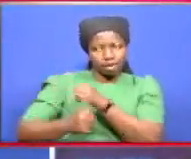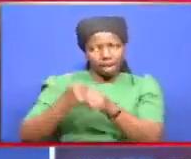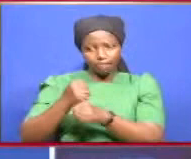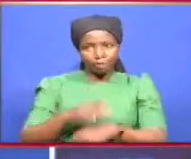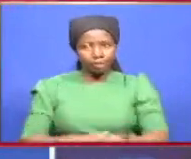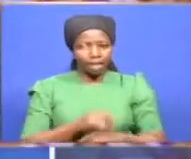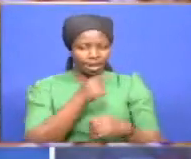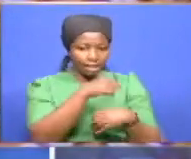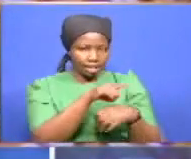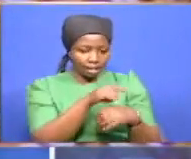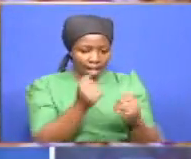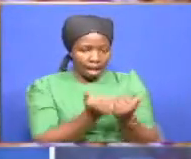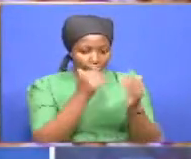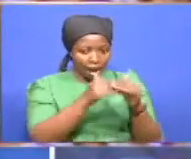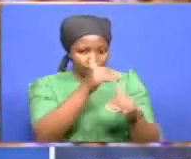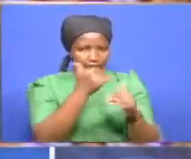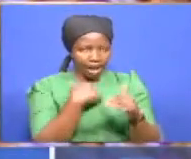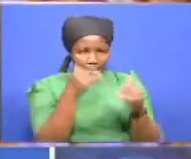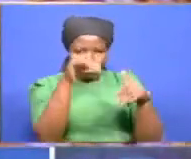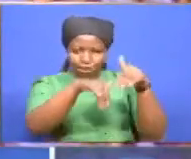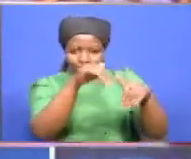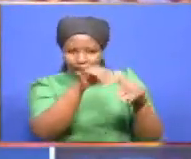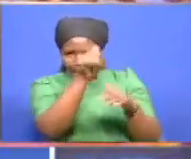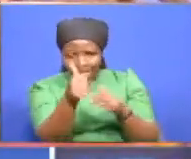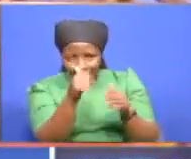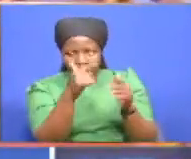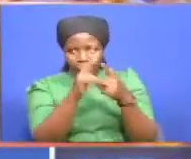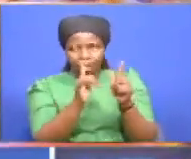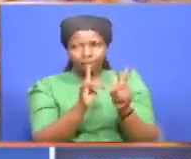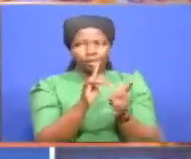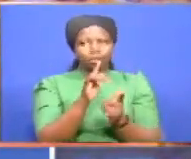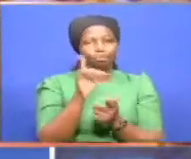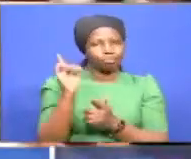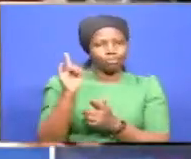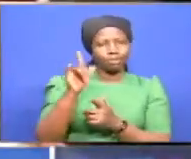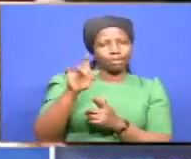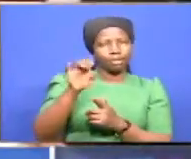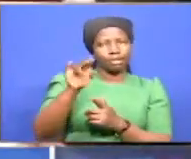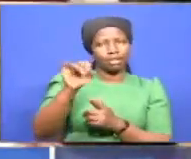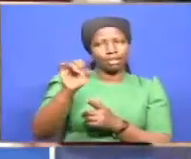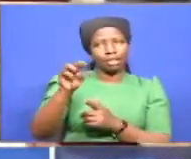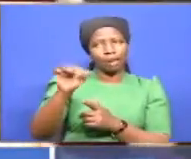Narok Senator Ledama Olekina following his controversial election as chairperson.